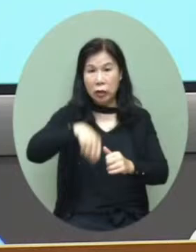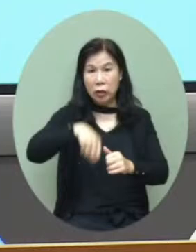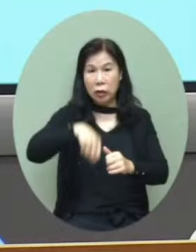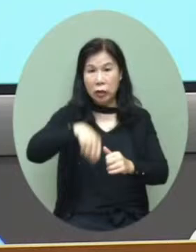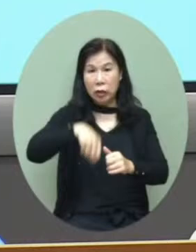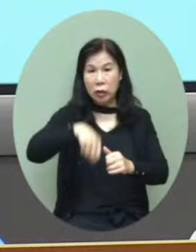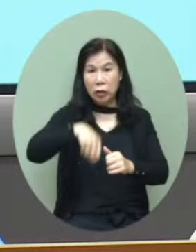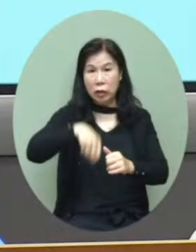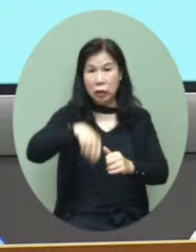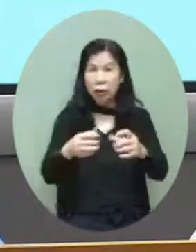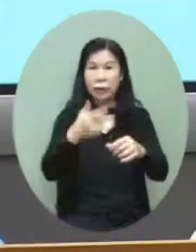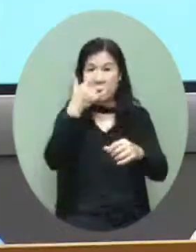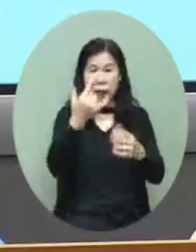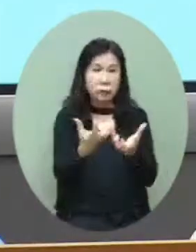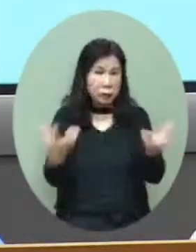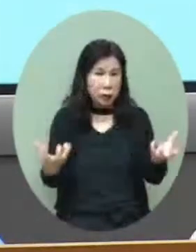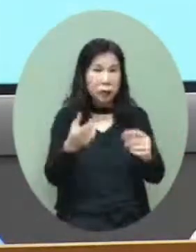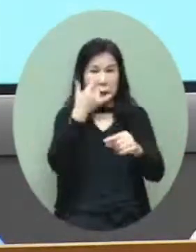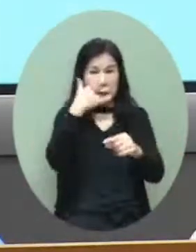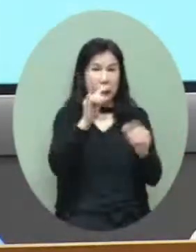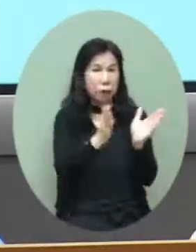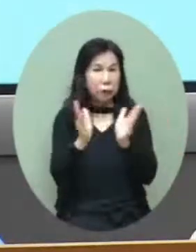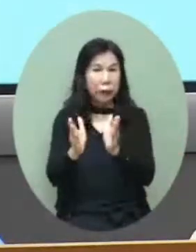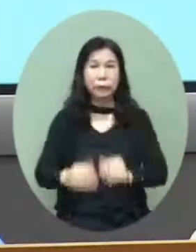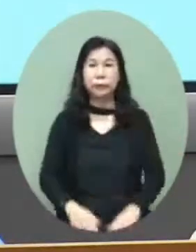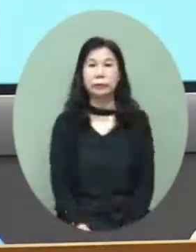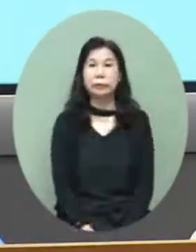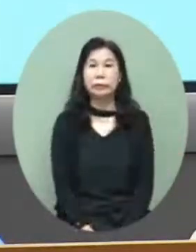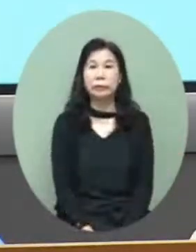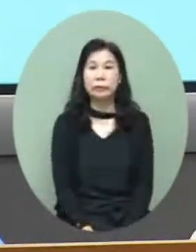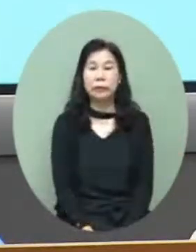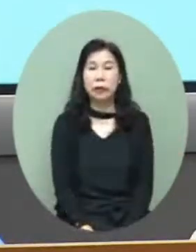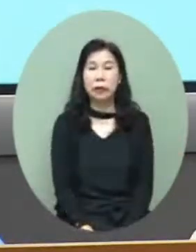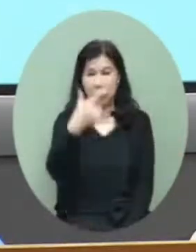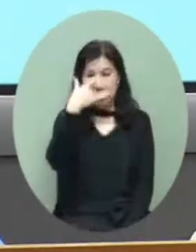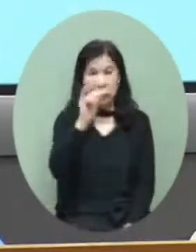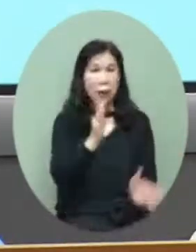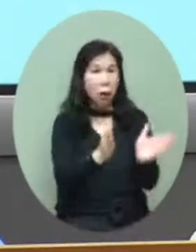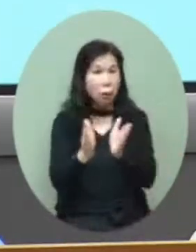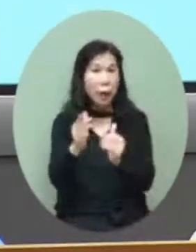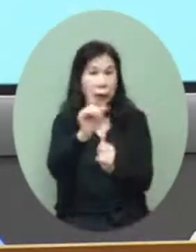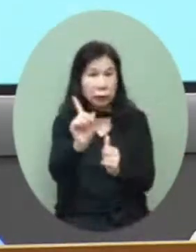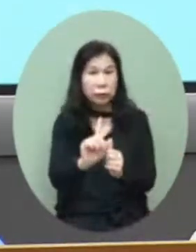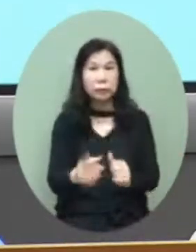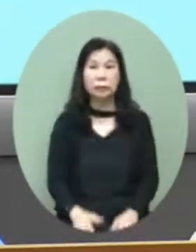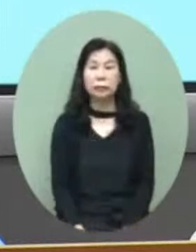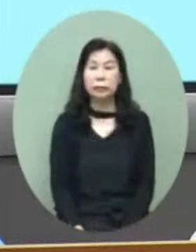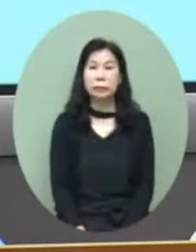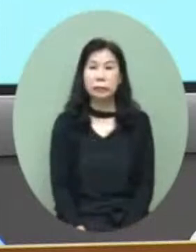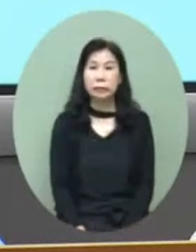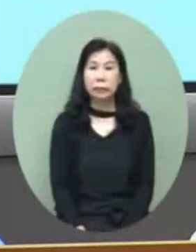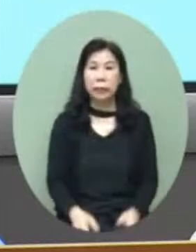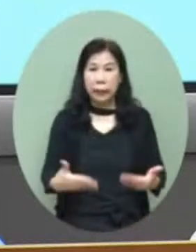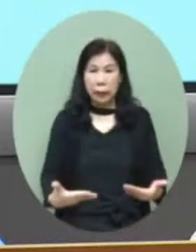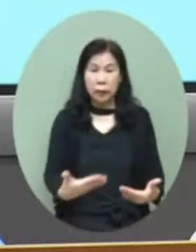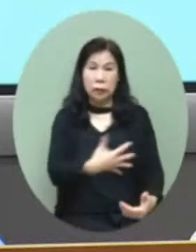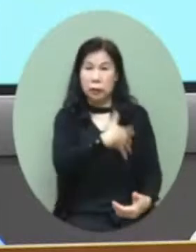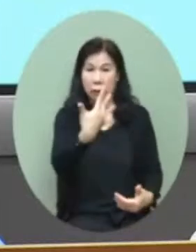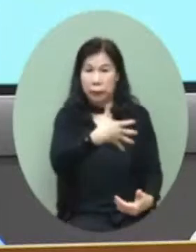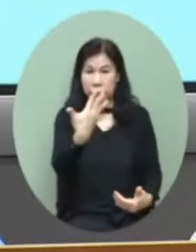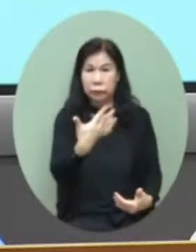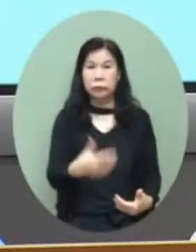who arrive from overseas as well as Taiwan, and when they arrive at Hong Kong, their